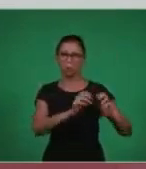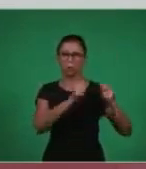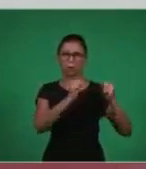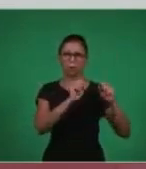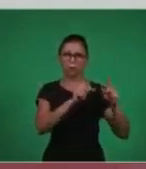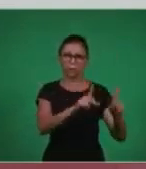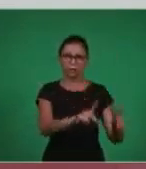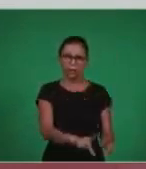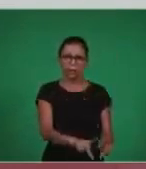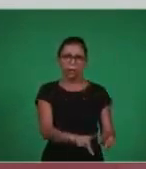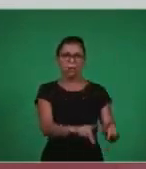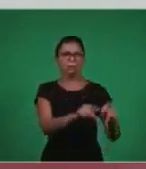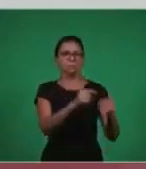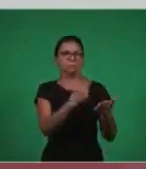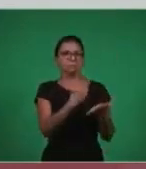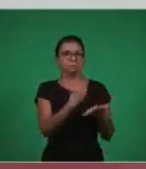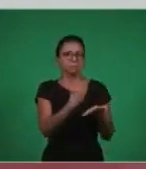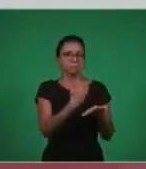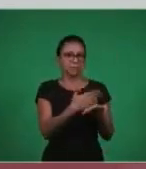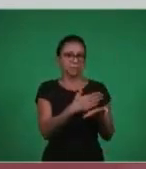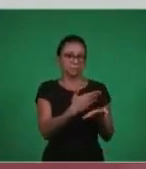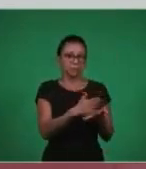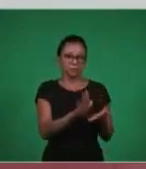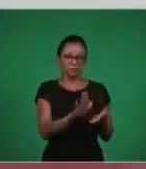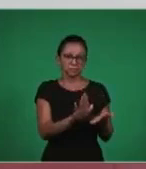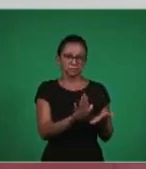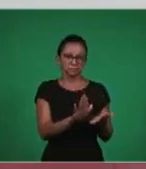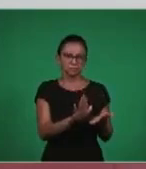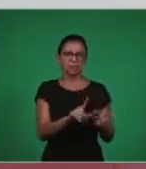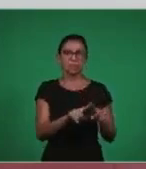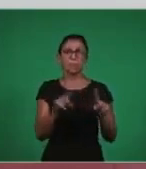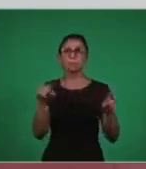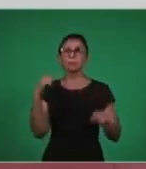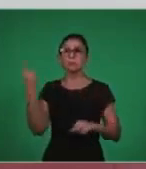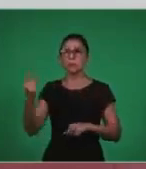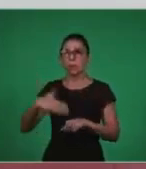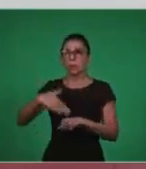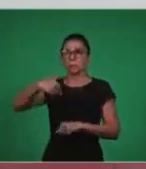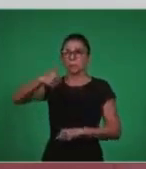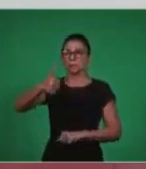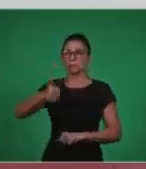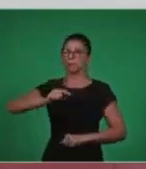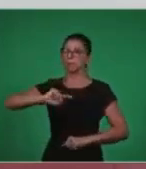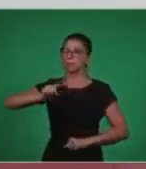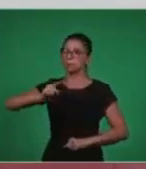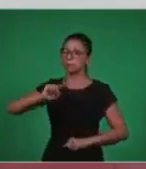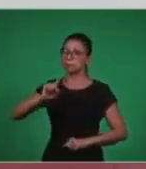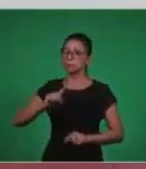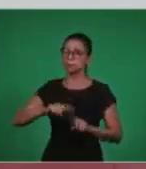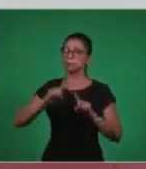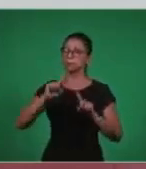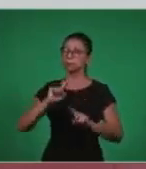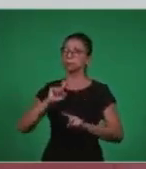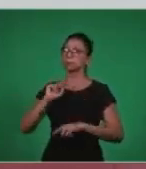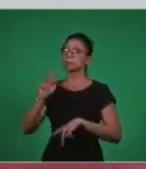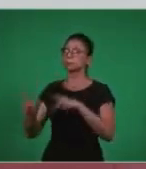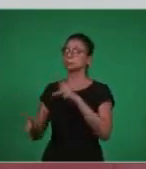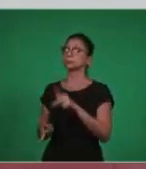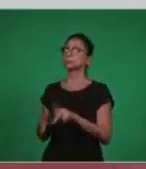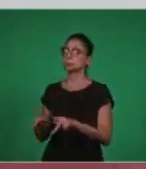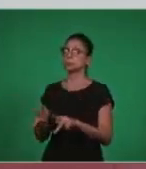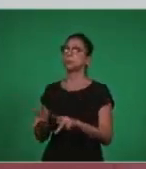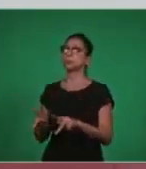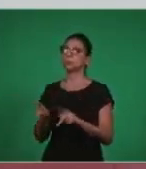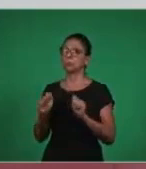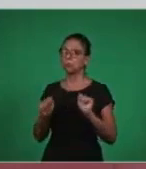the world is like that. We have nothing against the world or the people. Absolutely. We are not better than anyone, but our